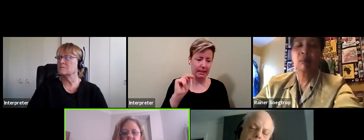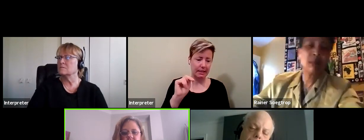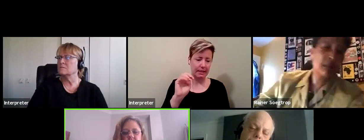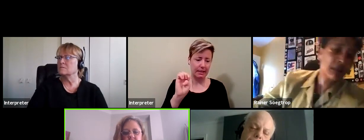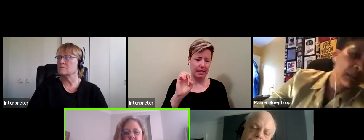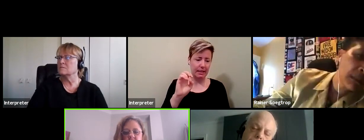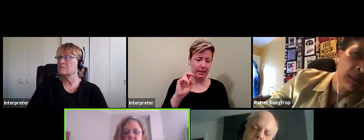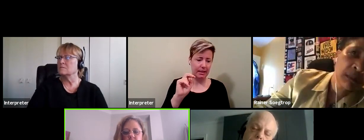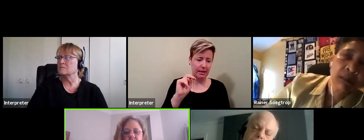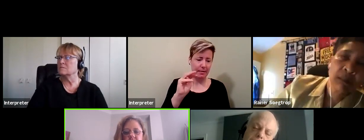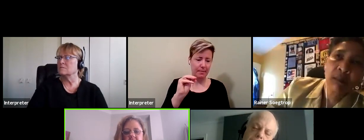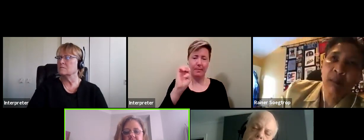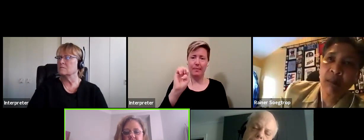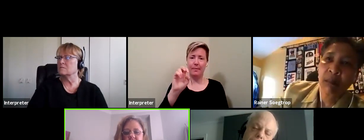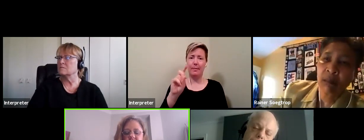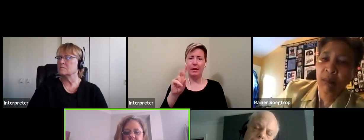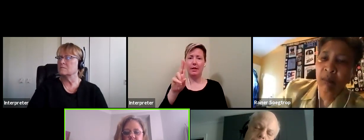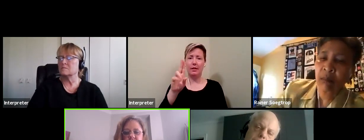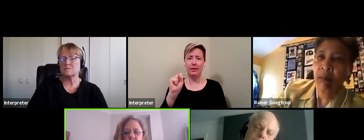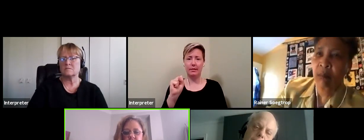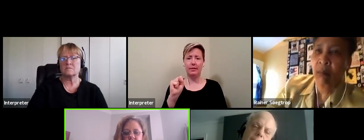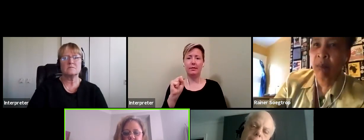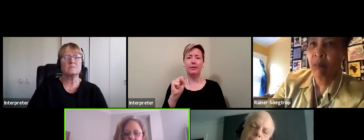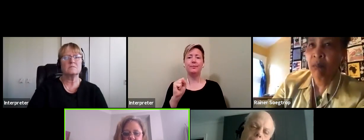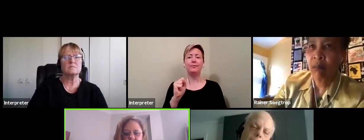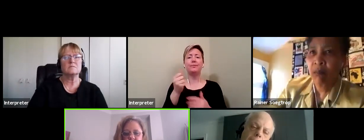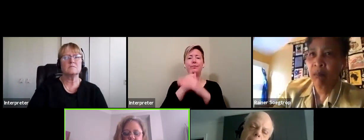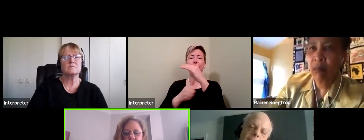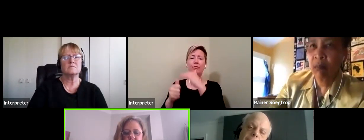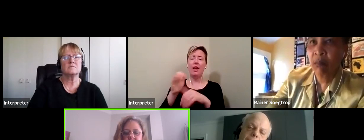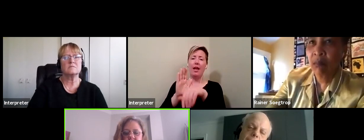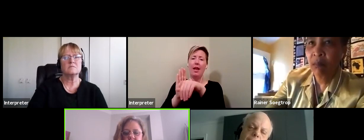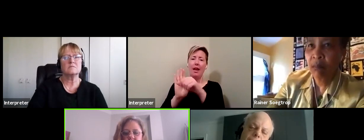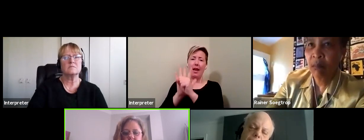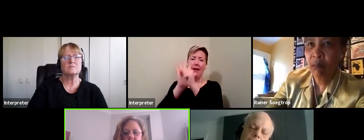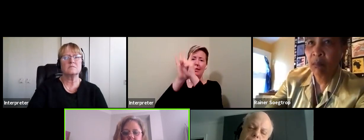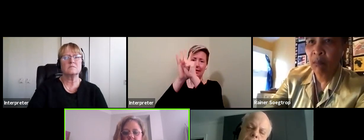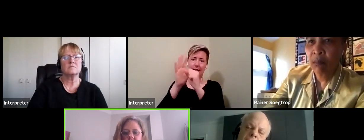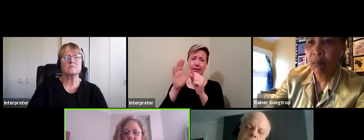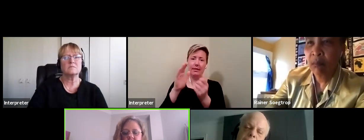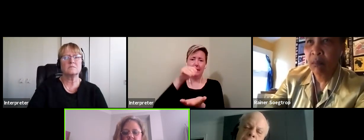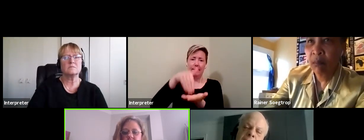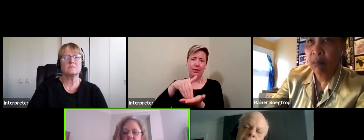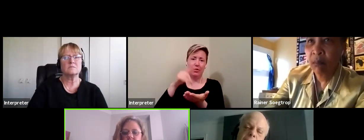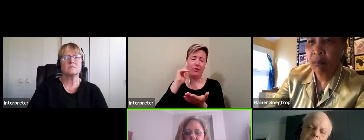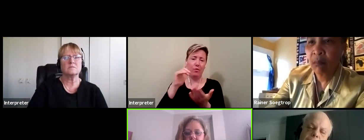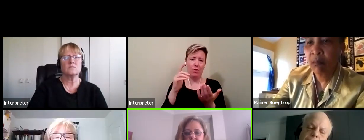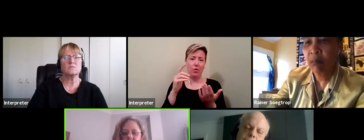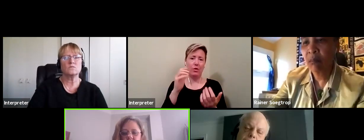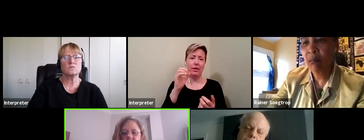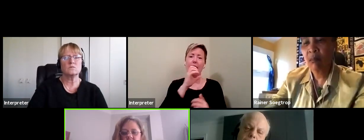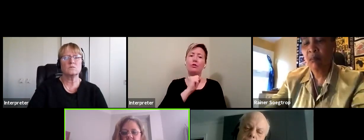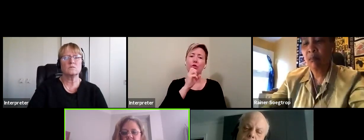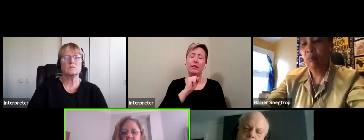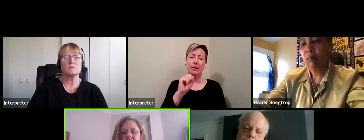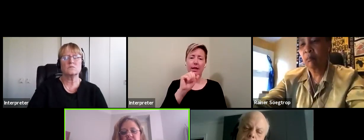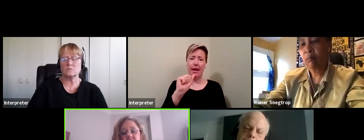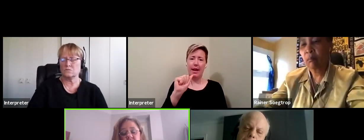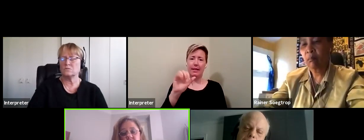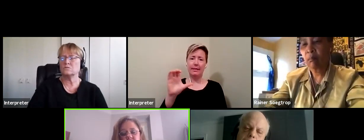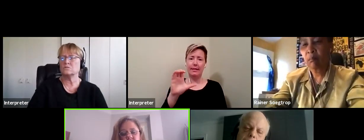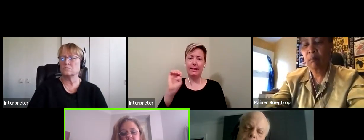institutional advocate with the Advocacy Center for the Elderly. ACE is a community legal clinic that